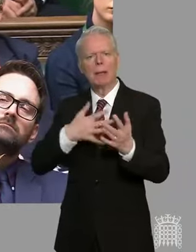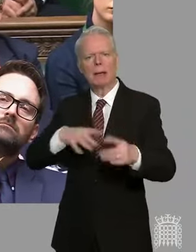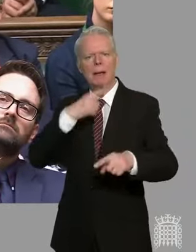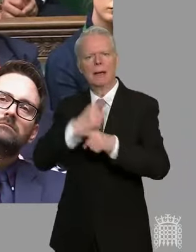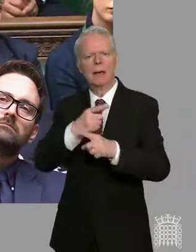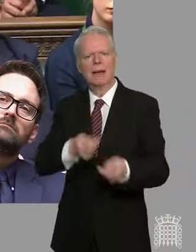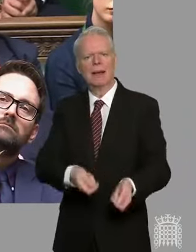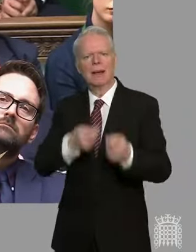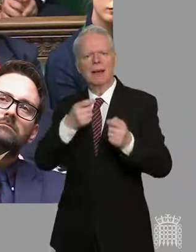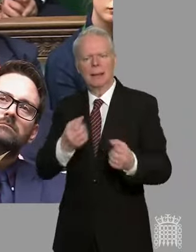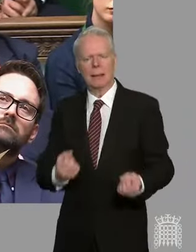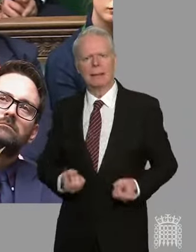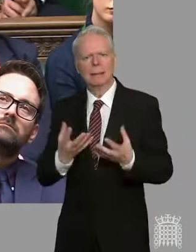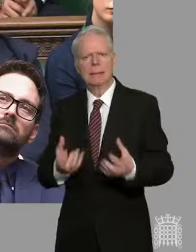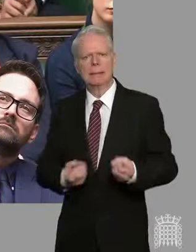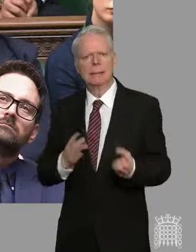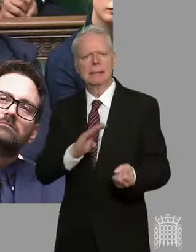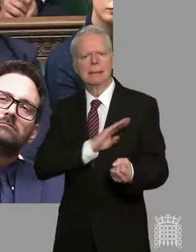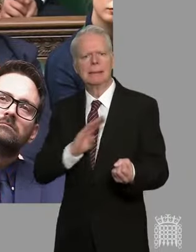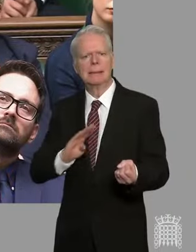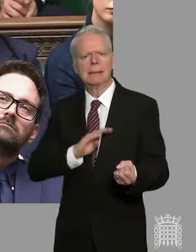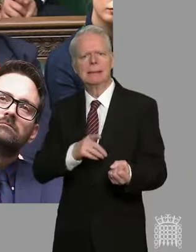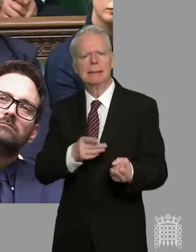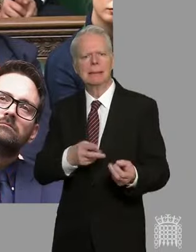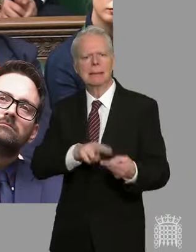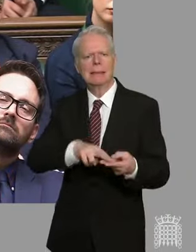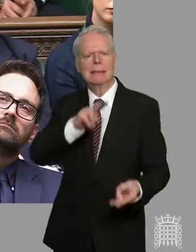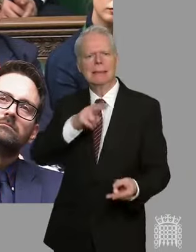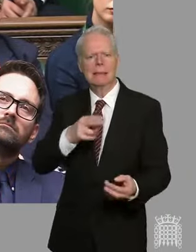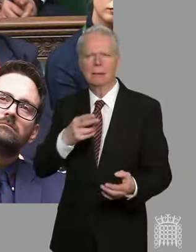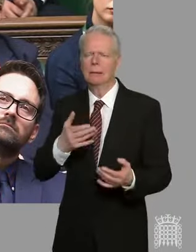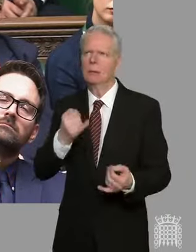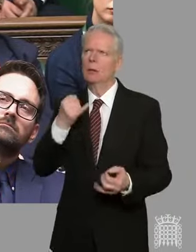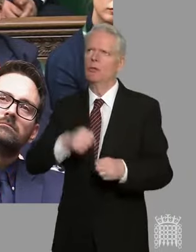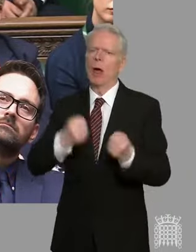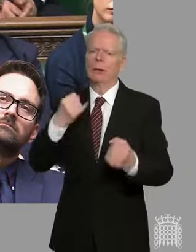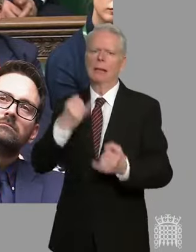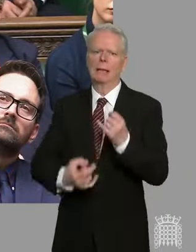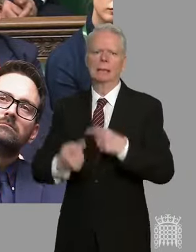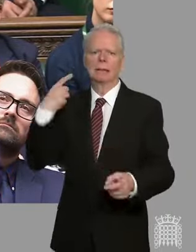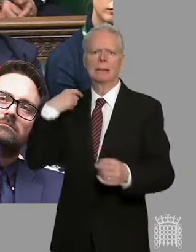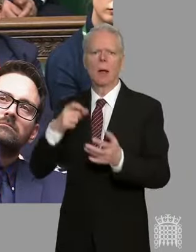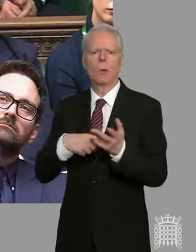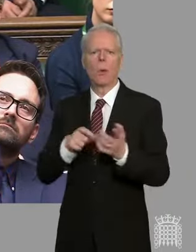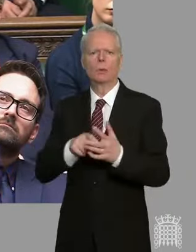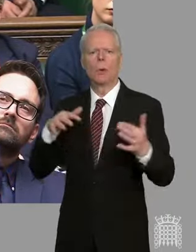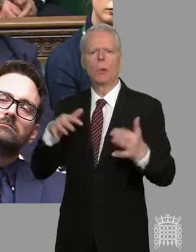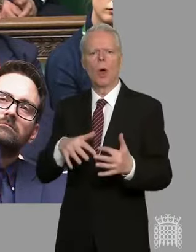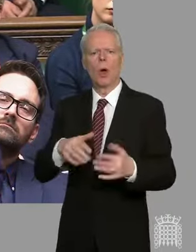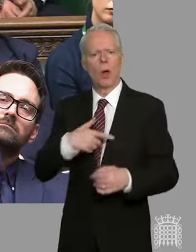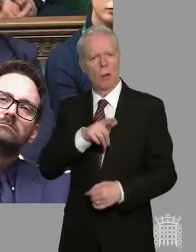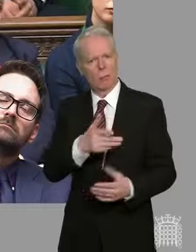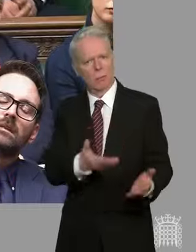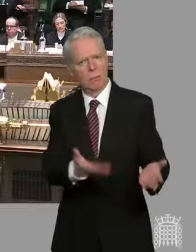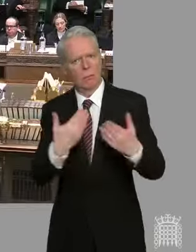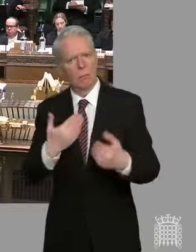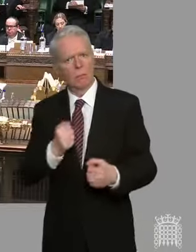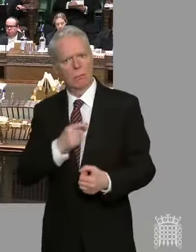that investing in these businesses will not only deliver our nuclear deterrent, but improve security and the economy for us all?